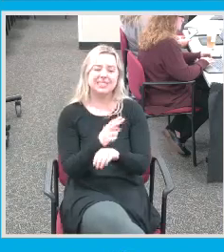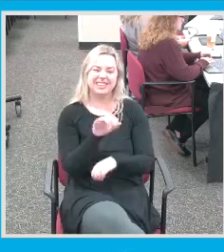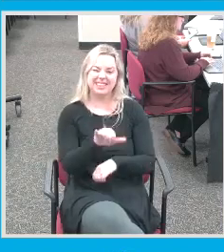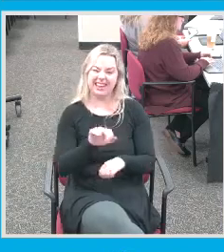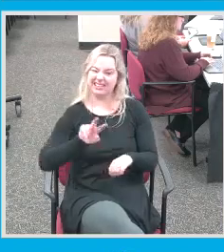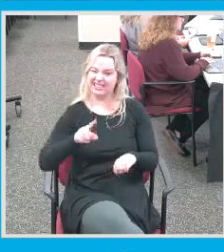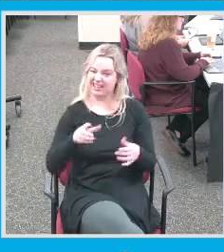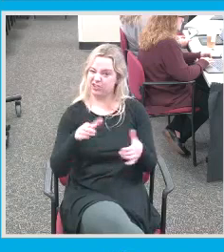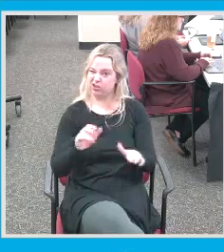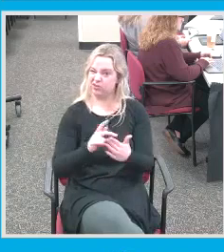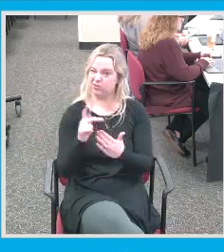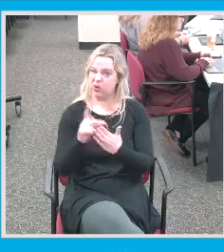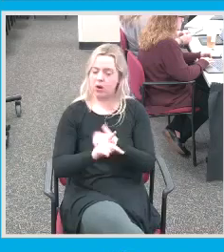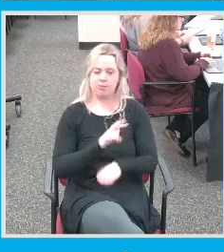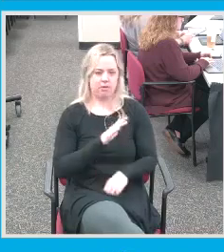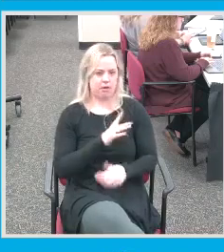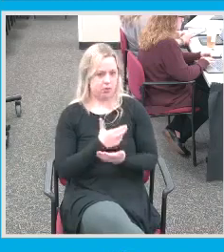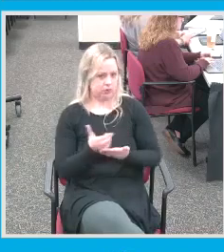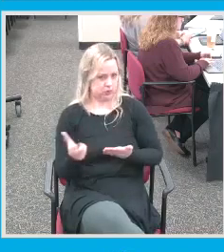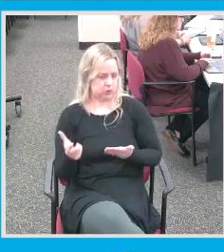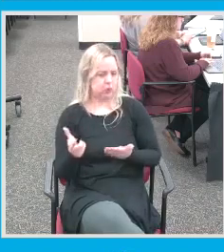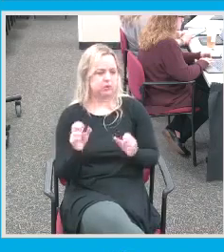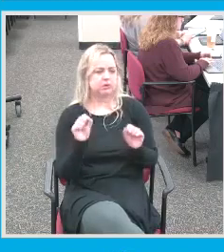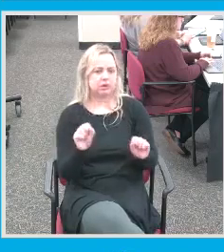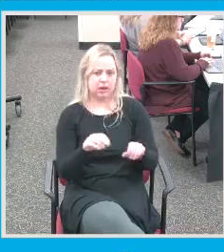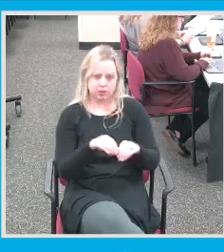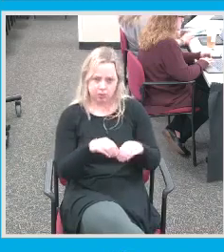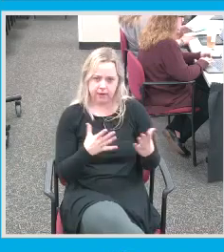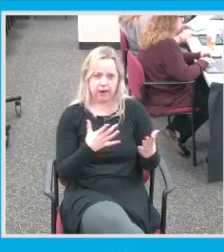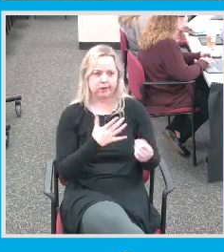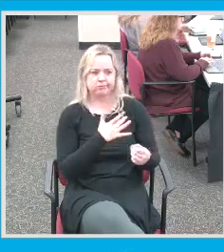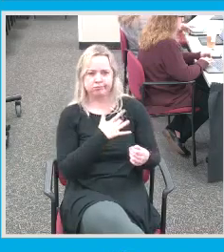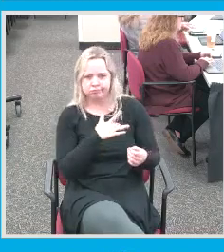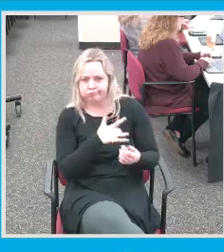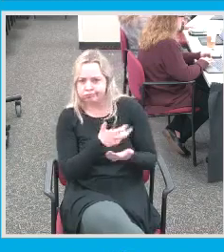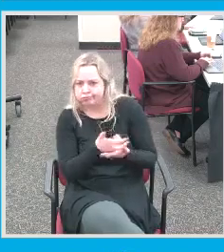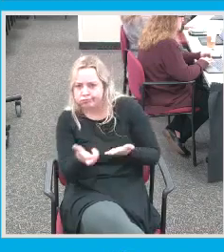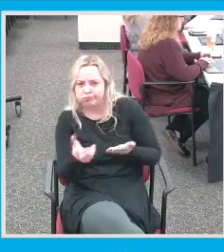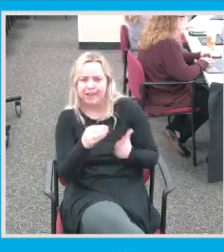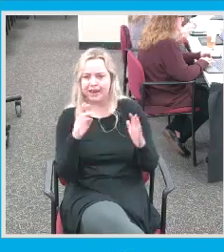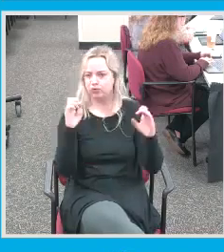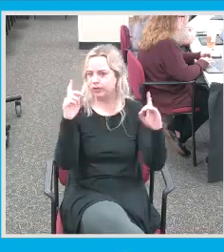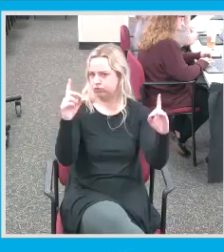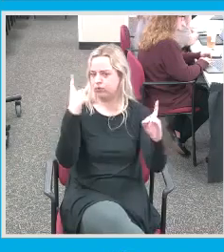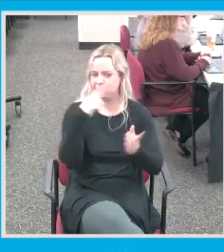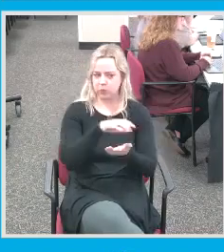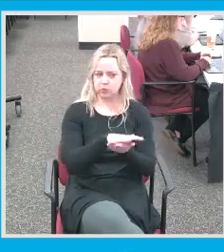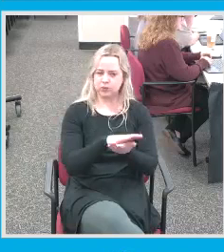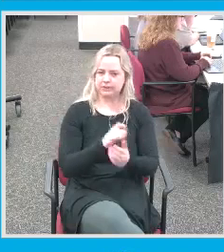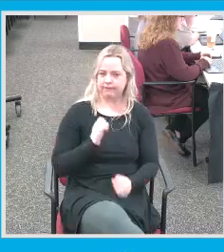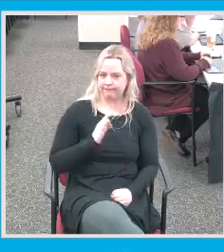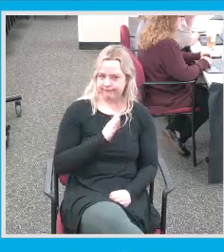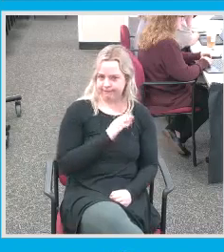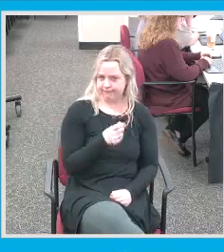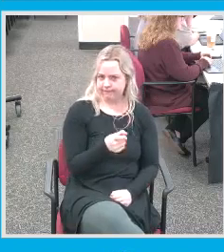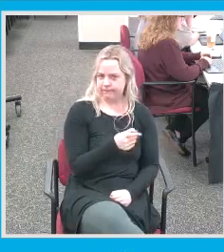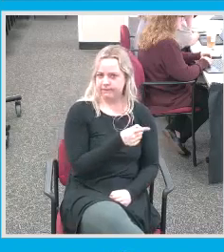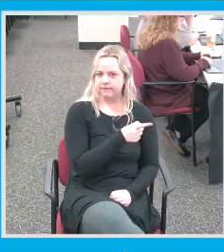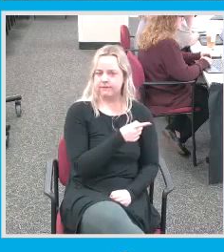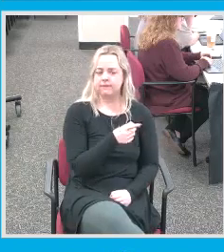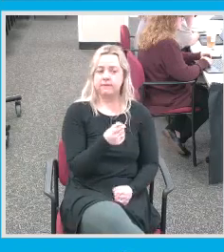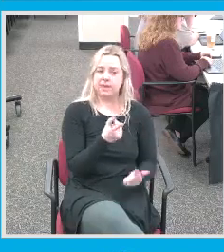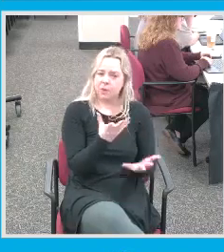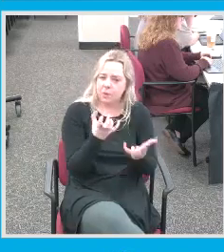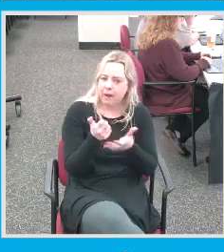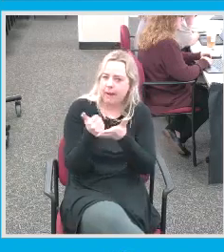as a resource to provide cessation and education for school staff who, want to help